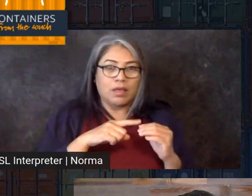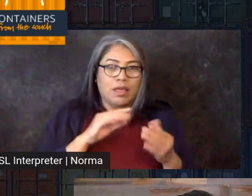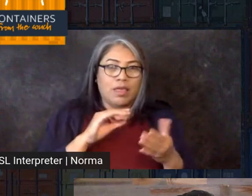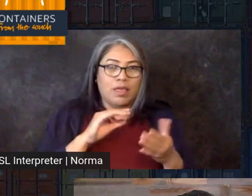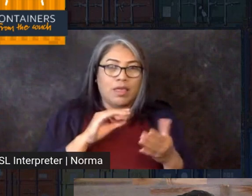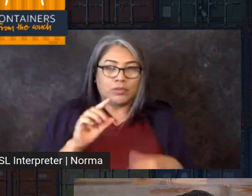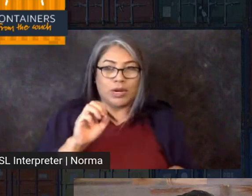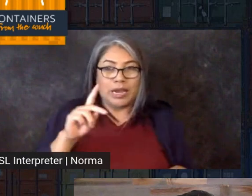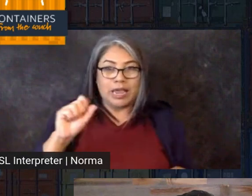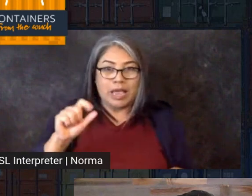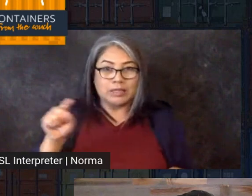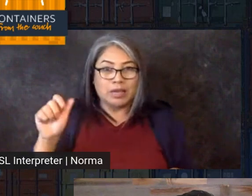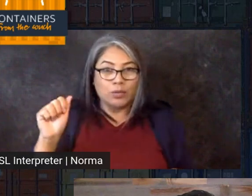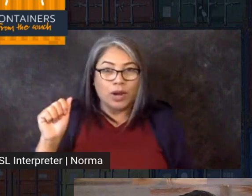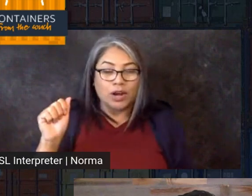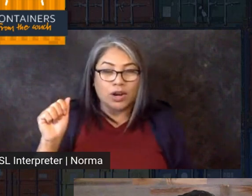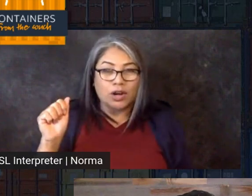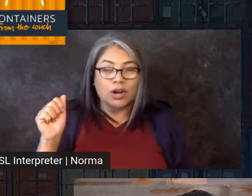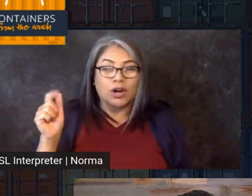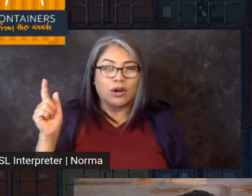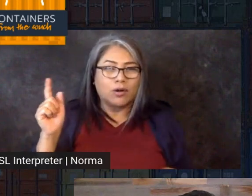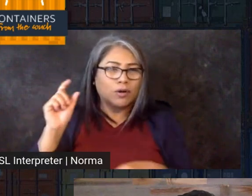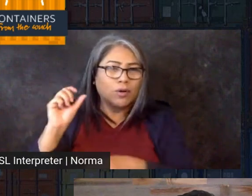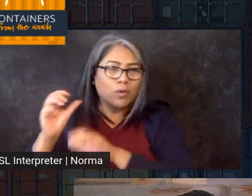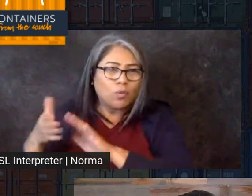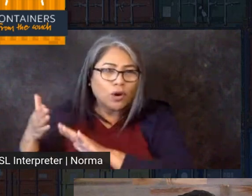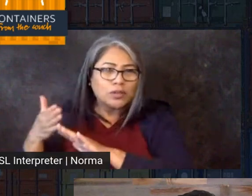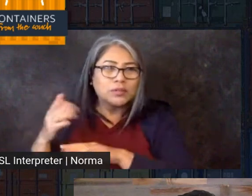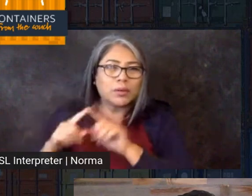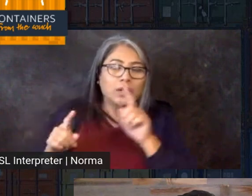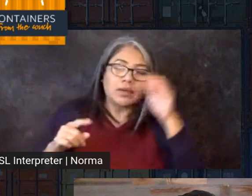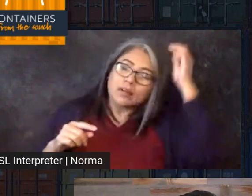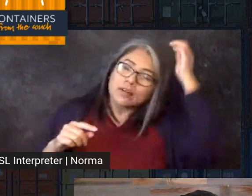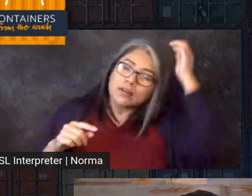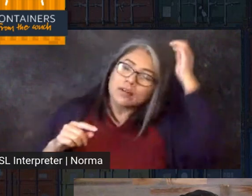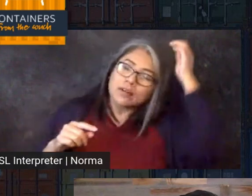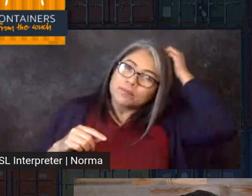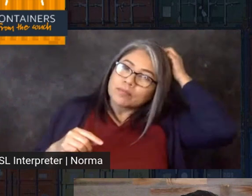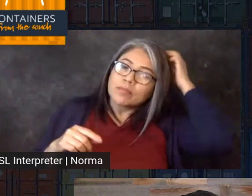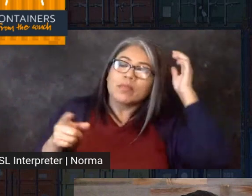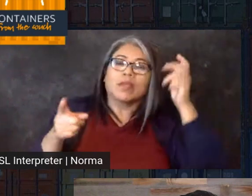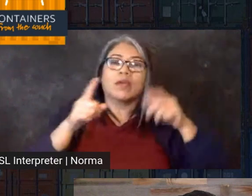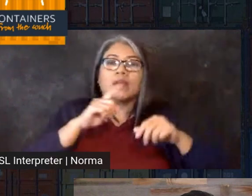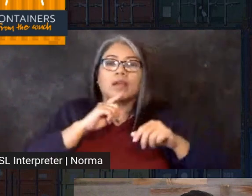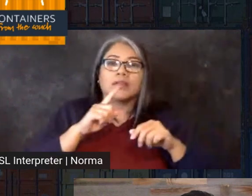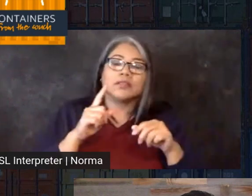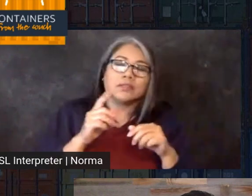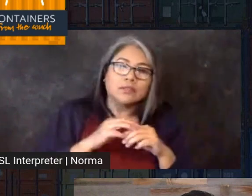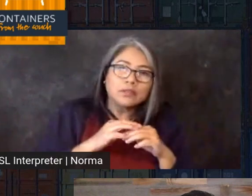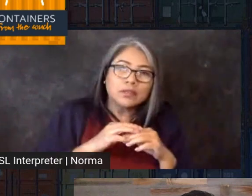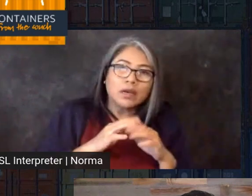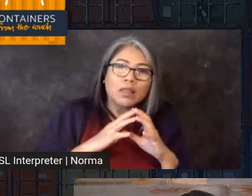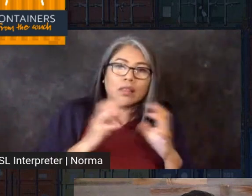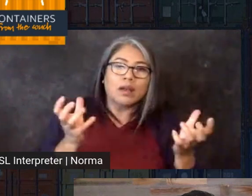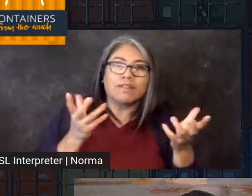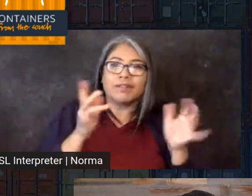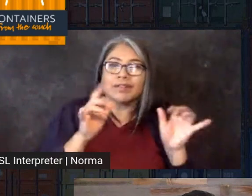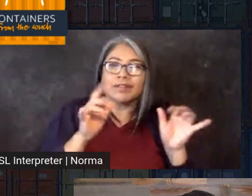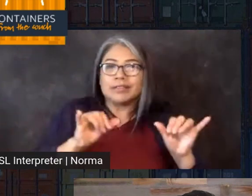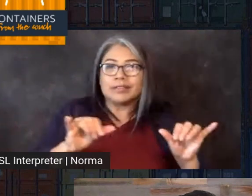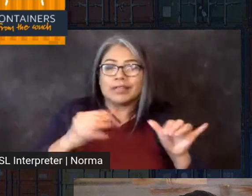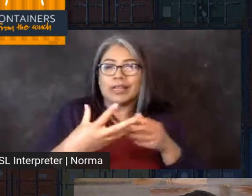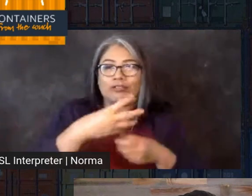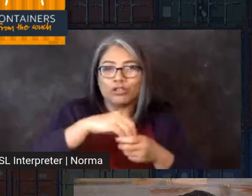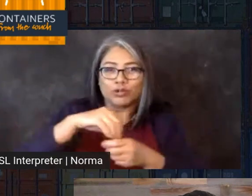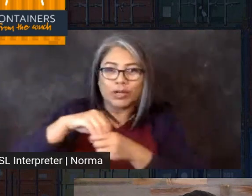terms of the consistent integrations that we provide as well, right? For example, you can use the EKS connector to connect your existing EKS